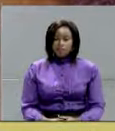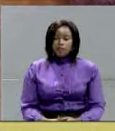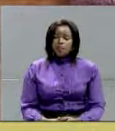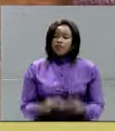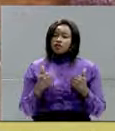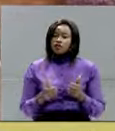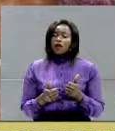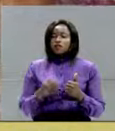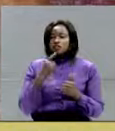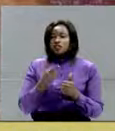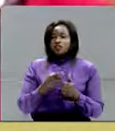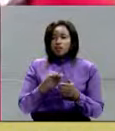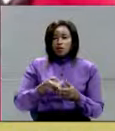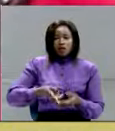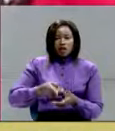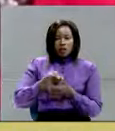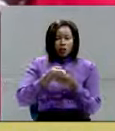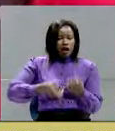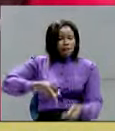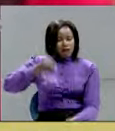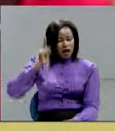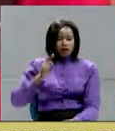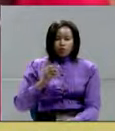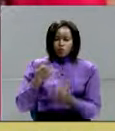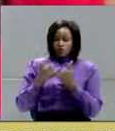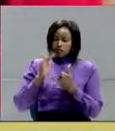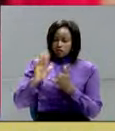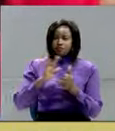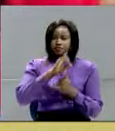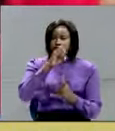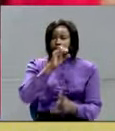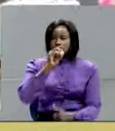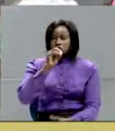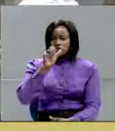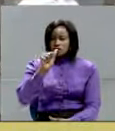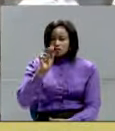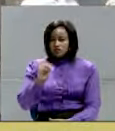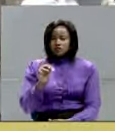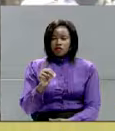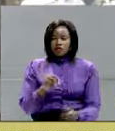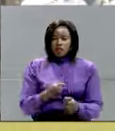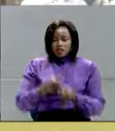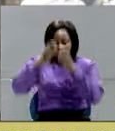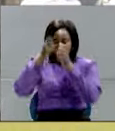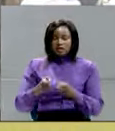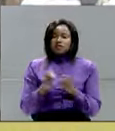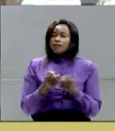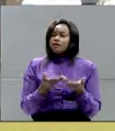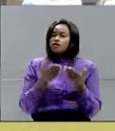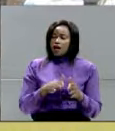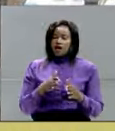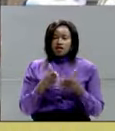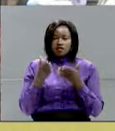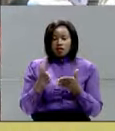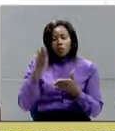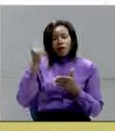allegedly hit on the head by his wife Joan Twinomjuni using an axe that killed him instantly. She accused